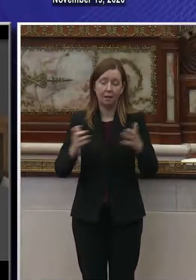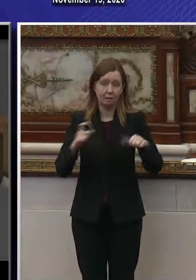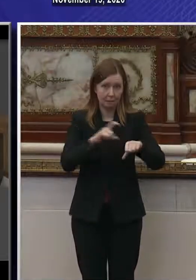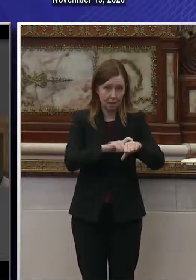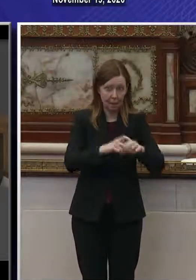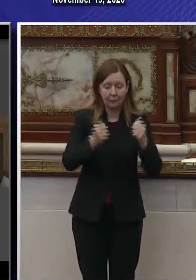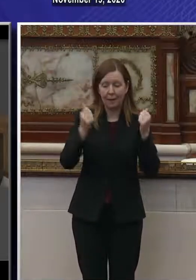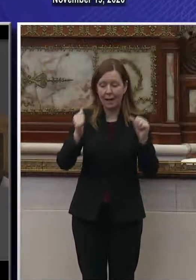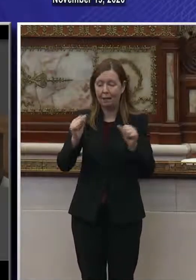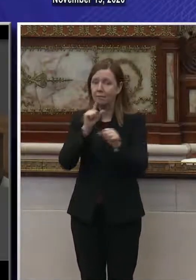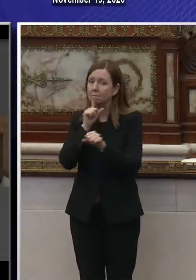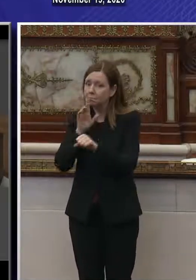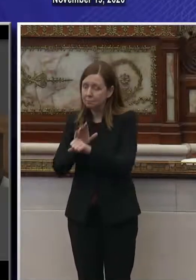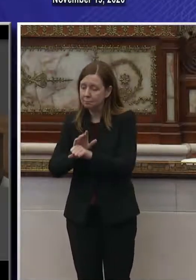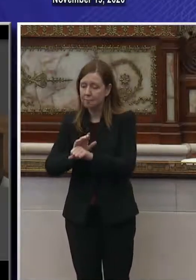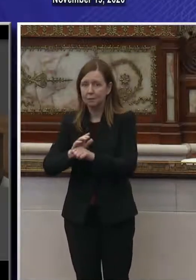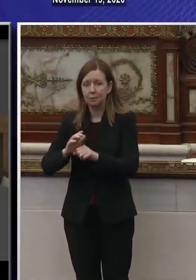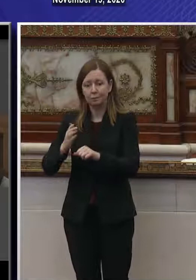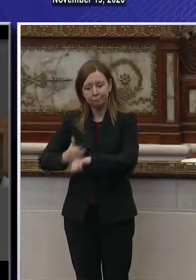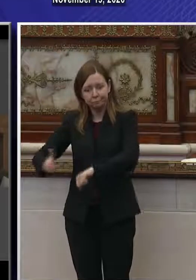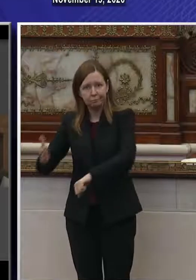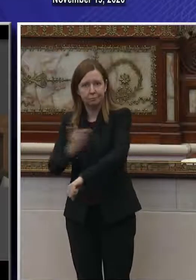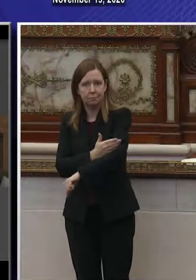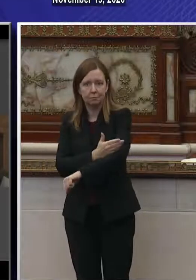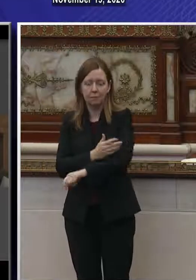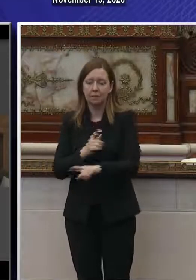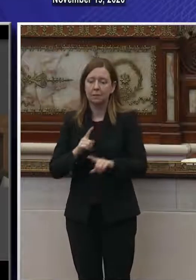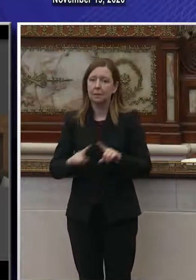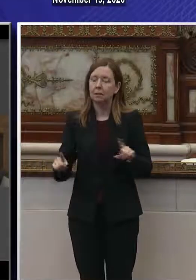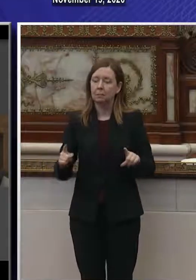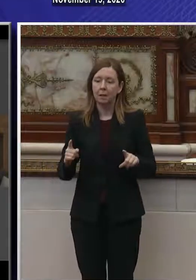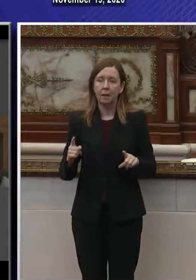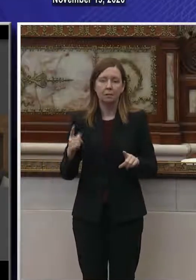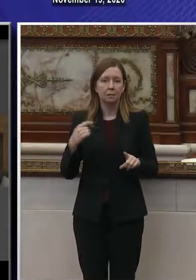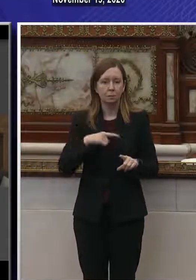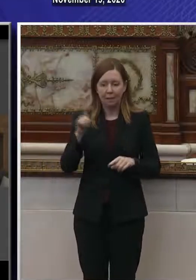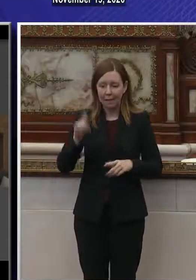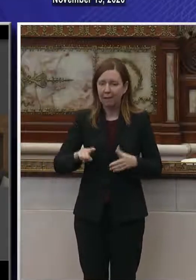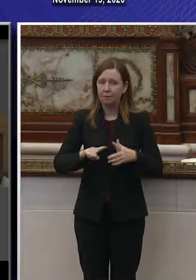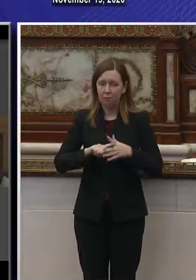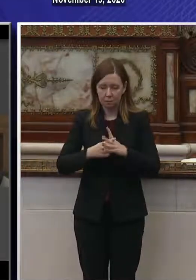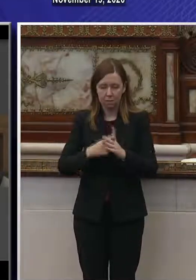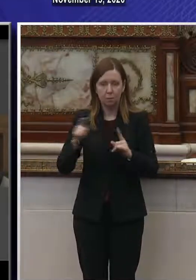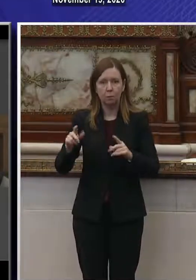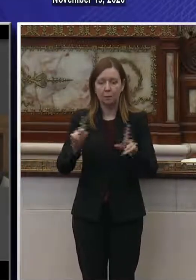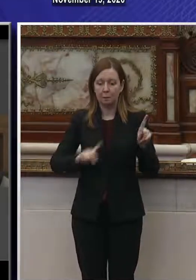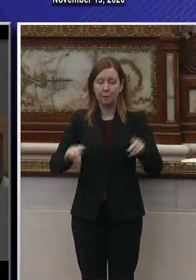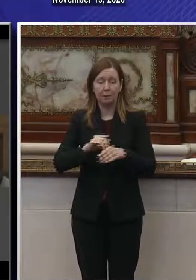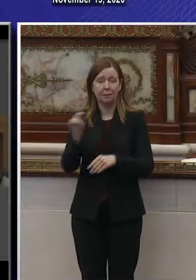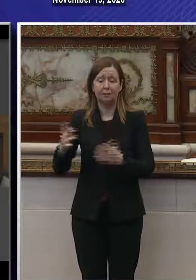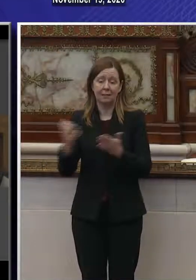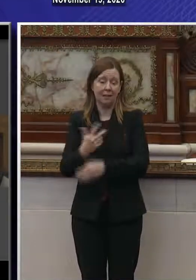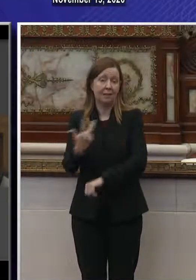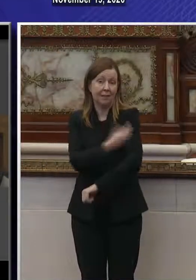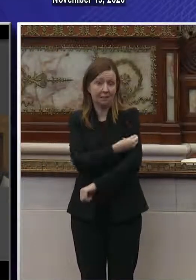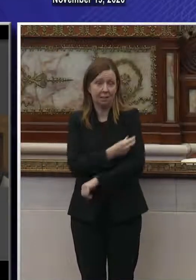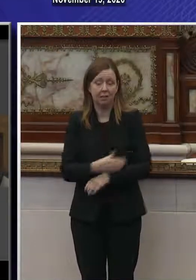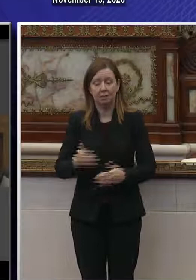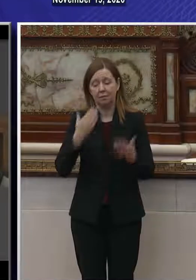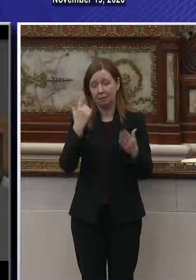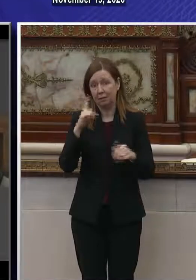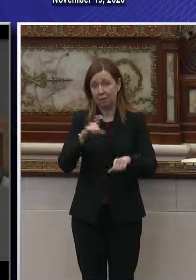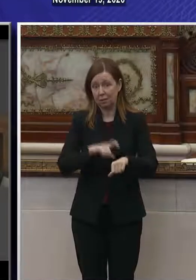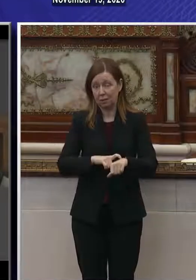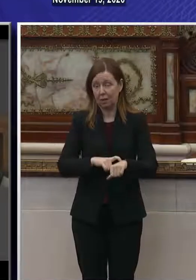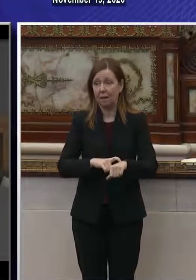effort, and commitment to rebuild, but the process can't begin until Philadelphians are vaccinated. So thank you for your